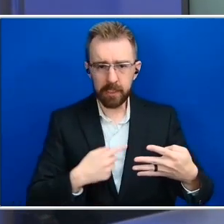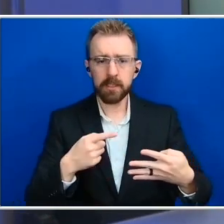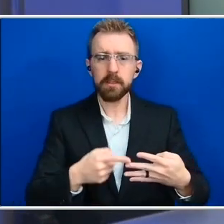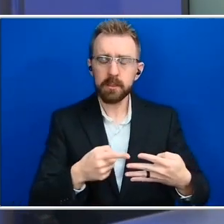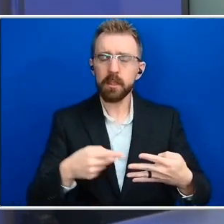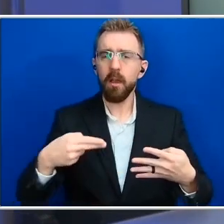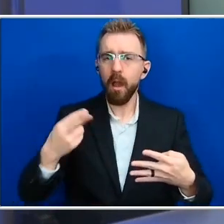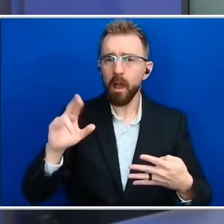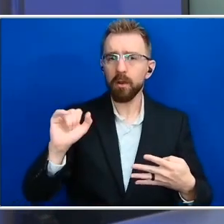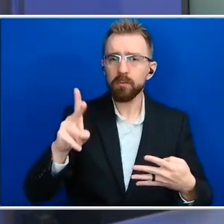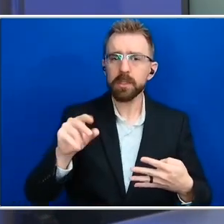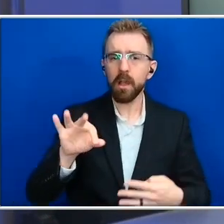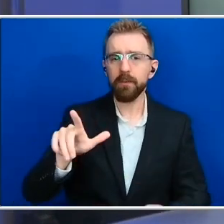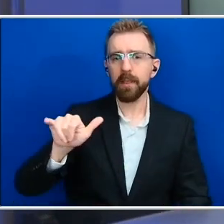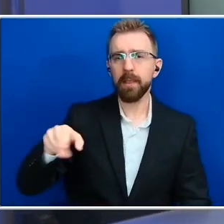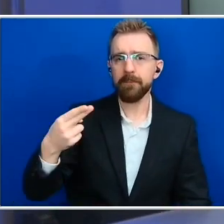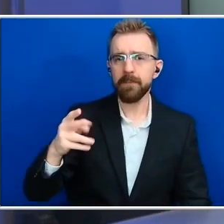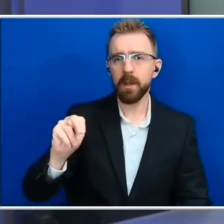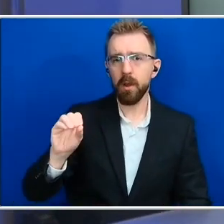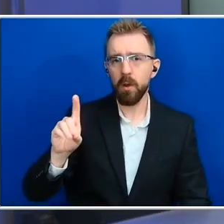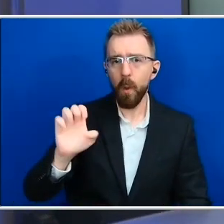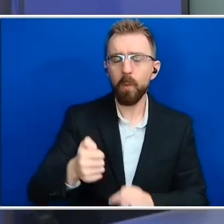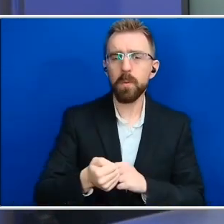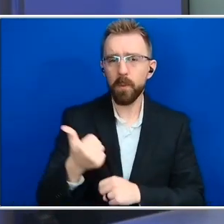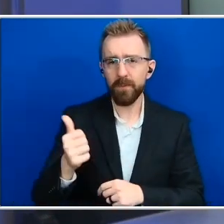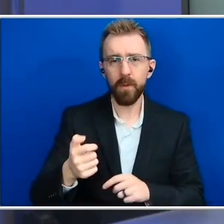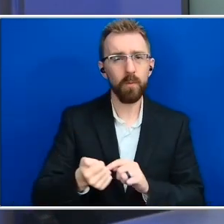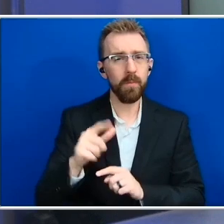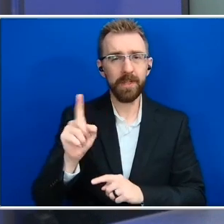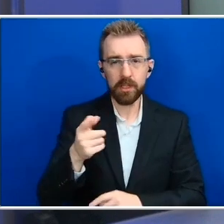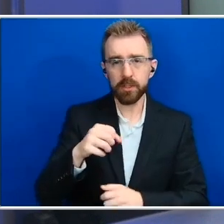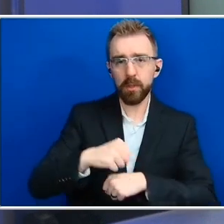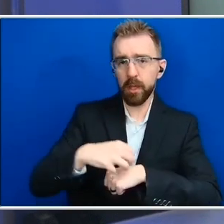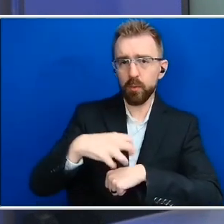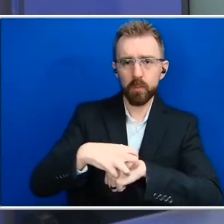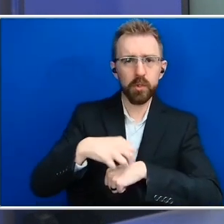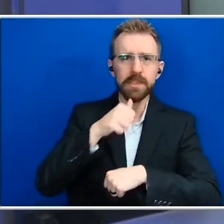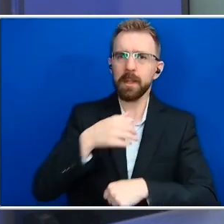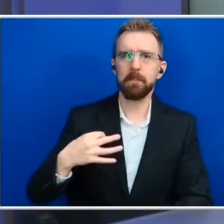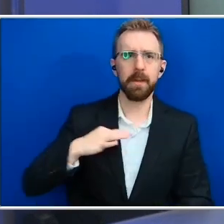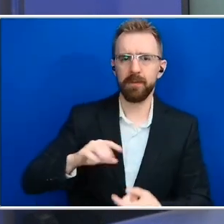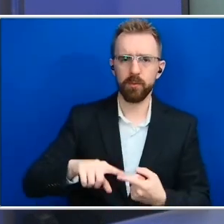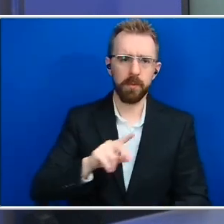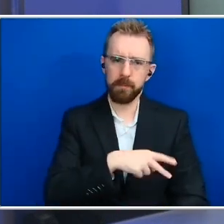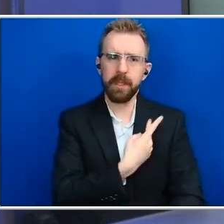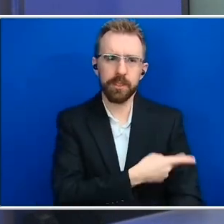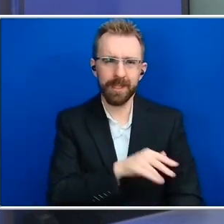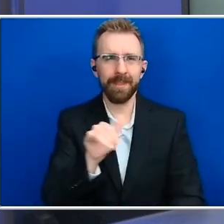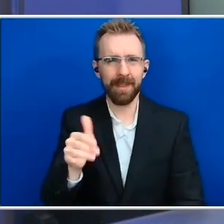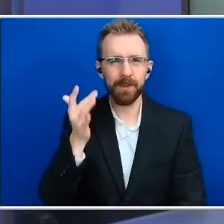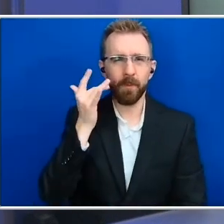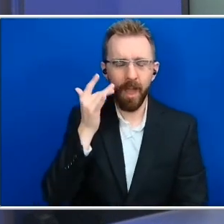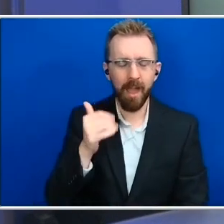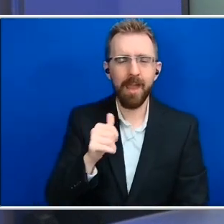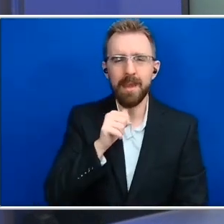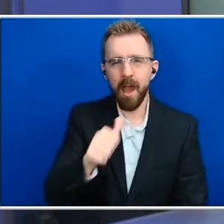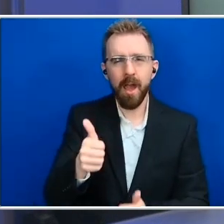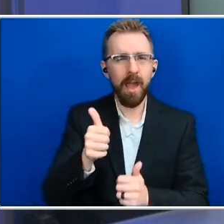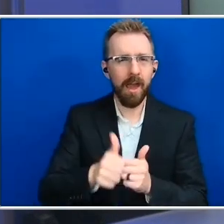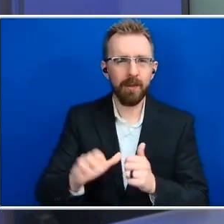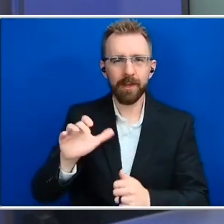node removal, and removing just the tumor doesn't do benefit to the patient. That's why not every cancer is